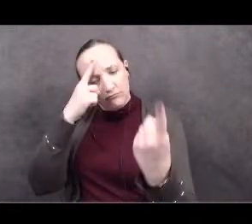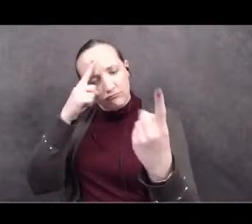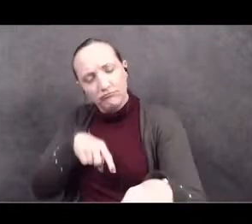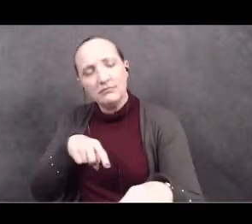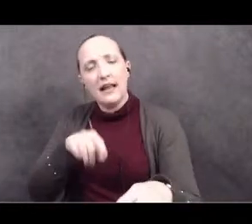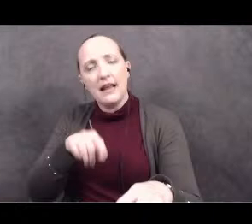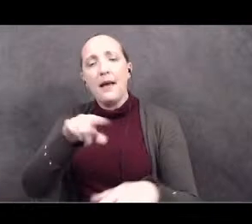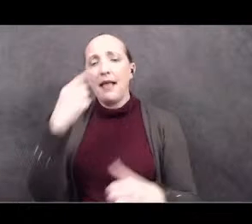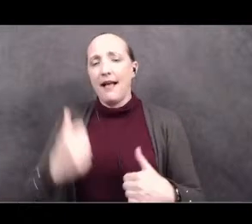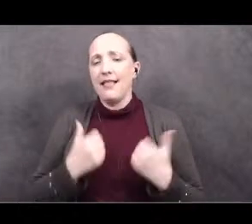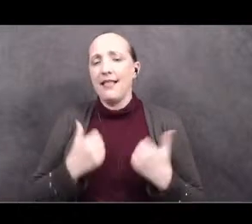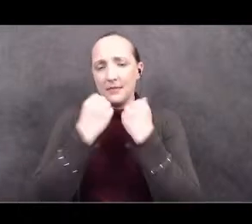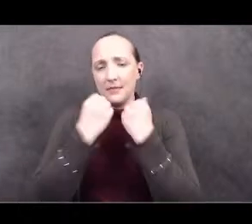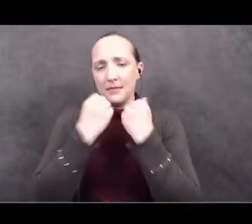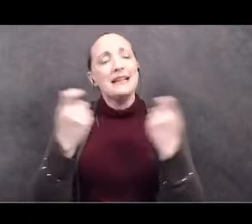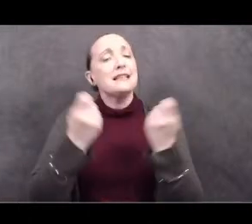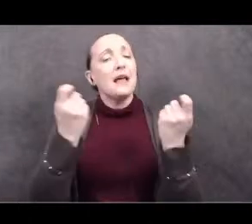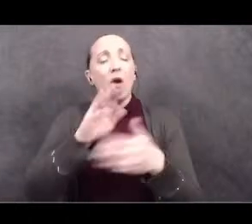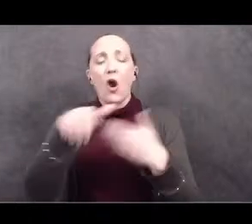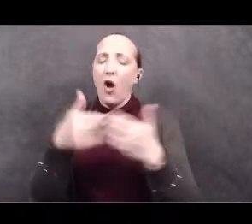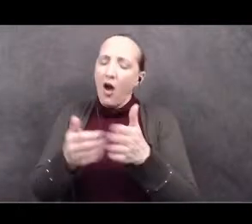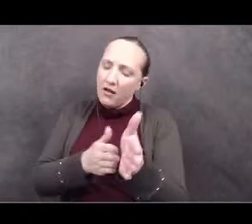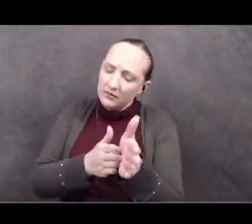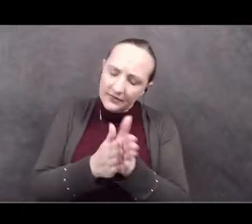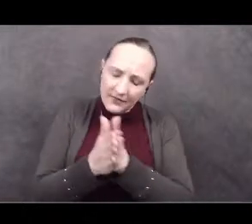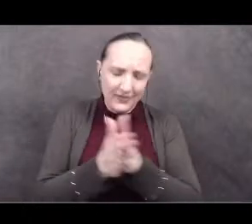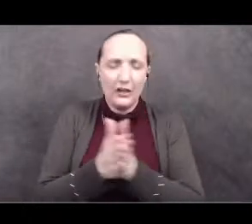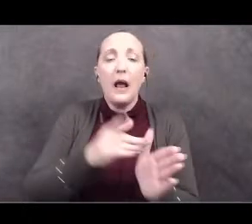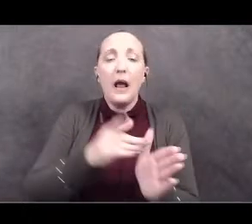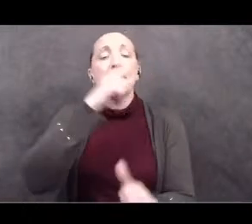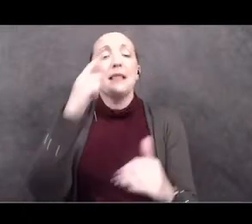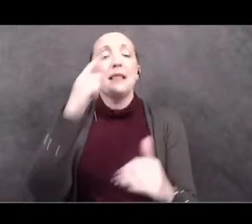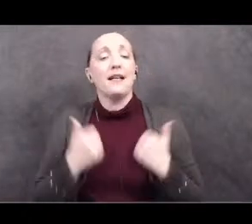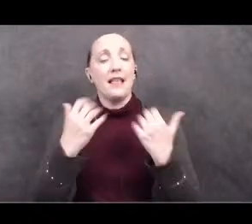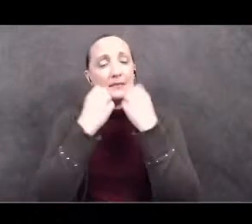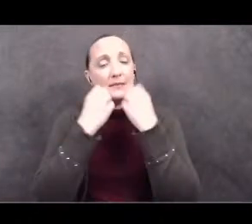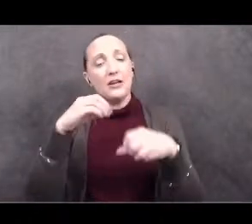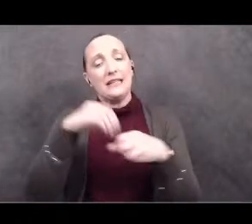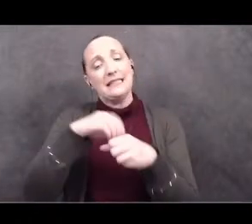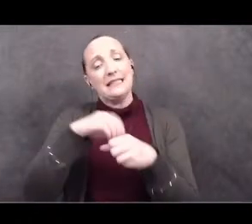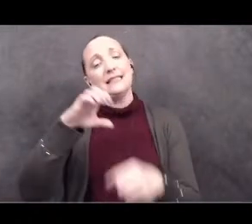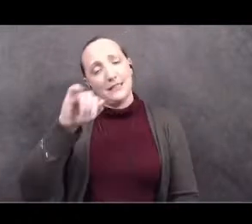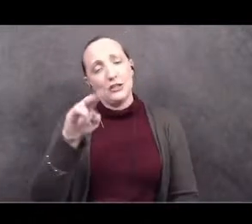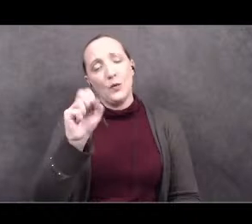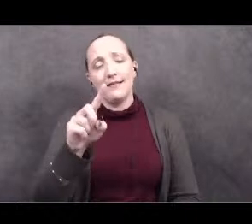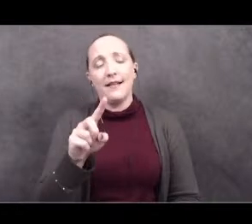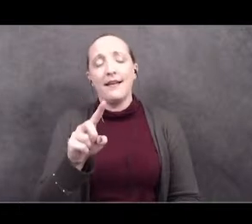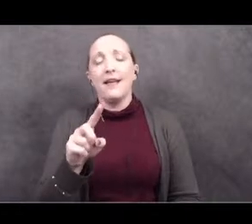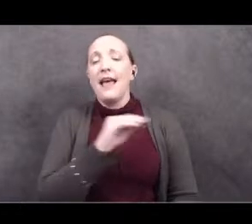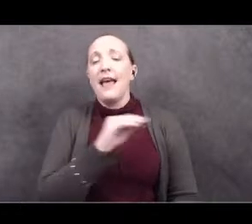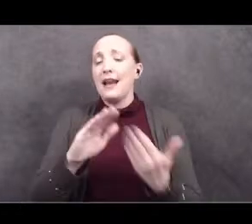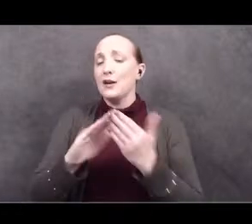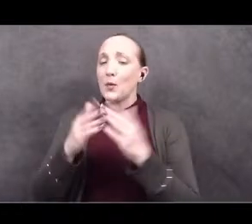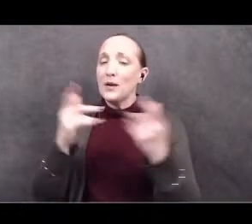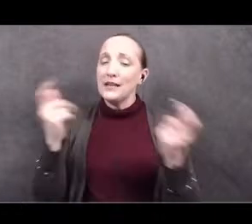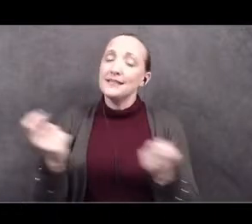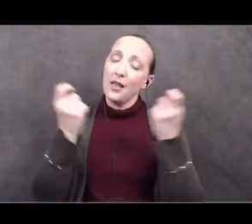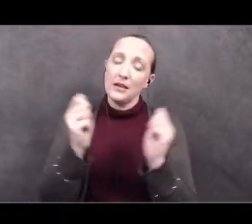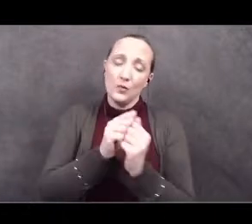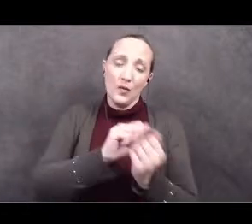all possible Vigor black lives matter week in the cjusd in community celebration with you all